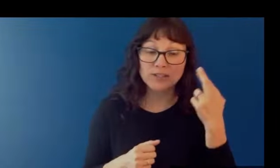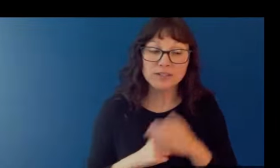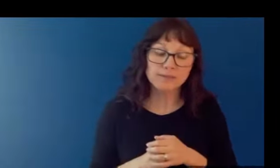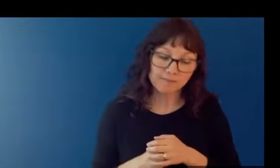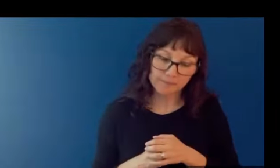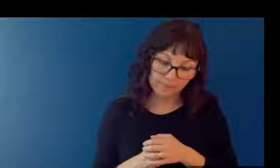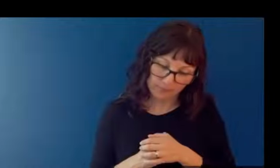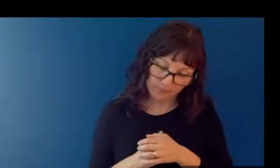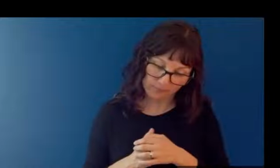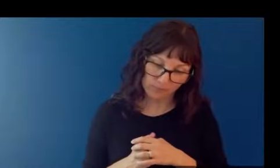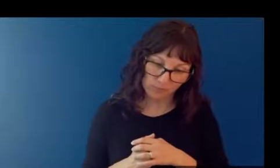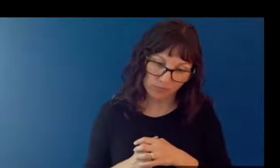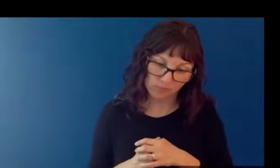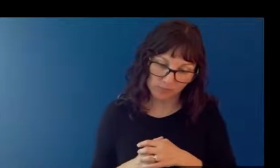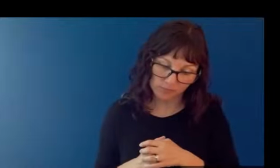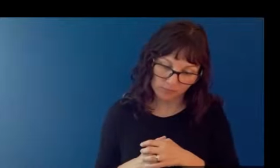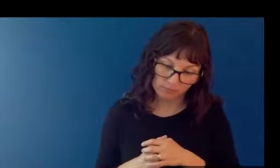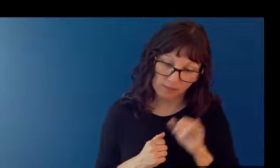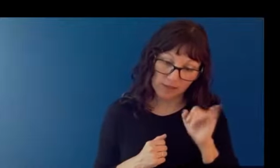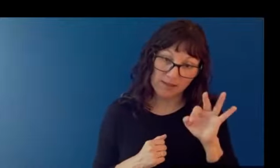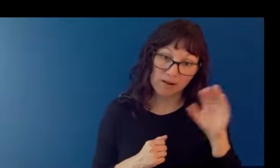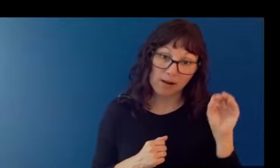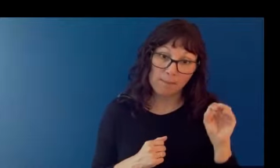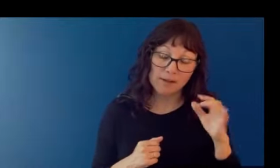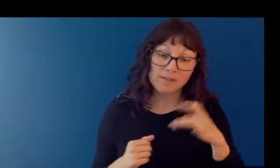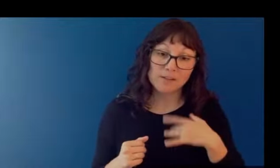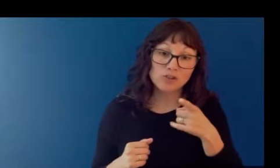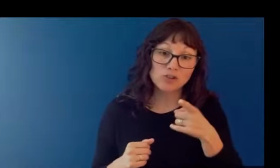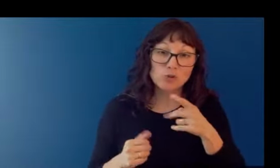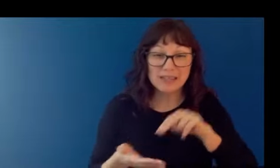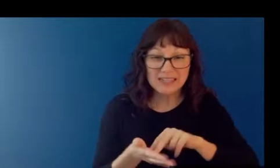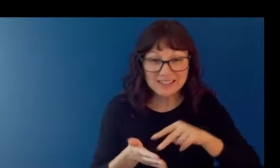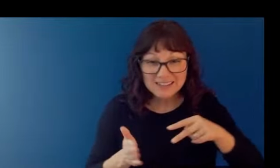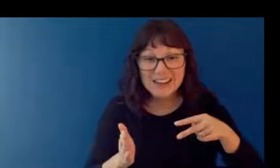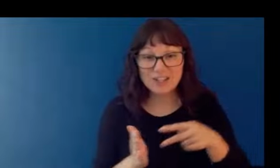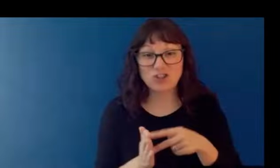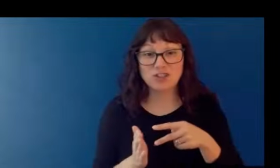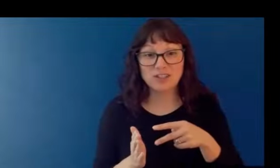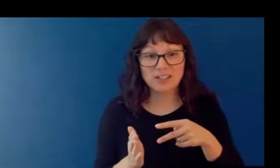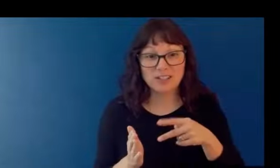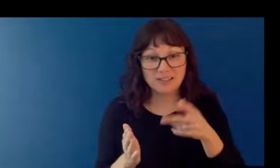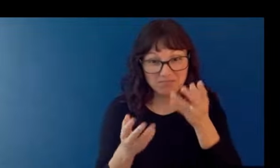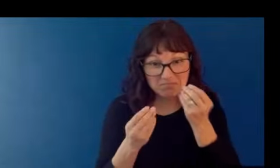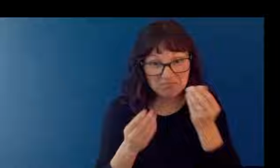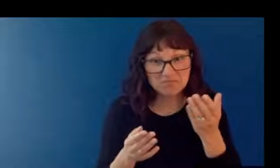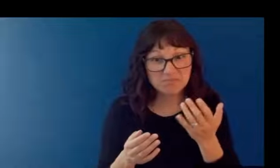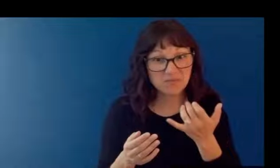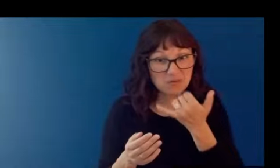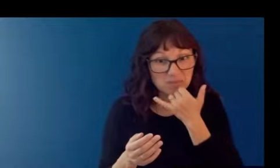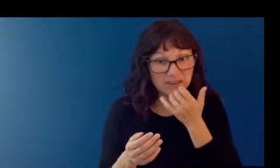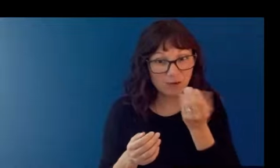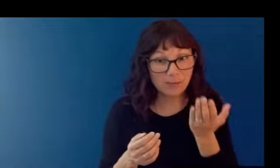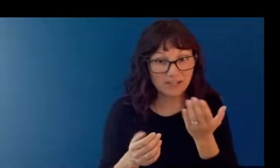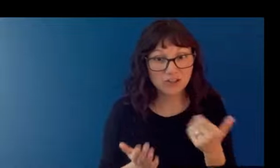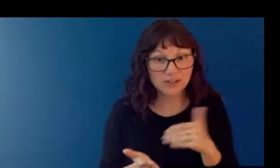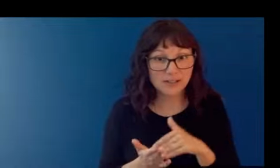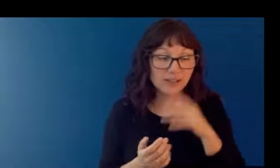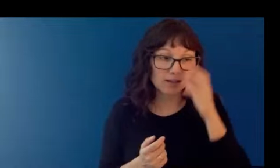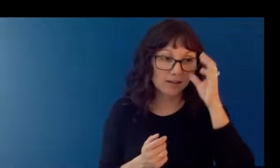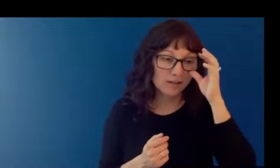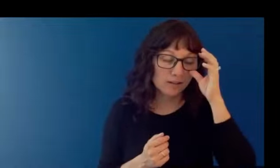they feel you've intentionally misrepresented information. Again, you've got